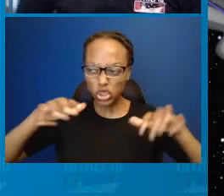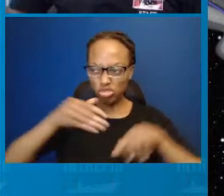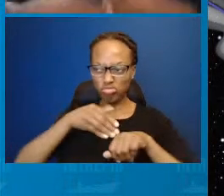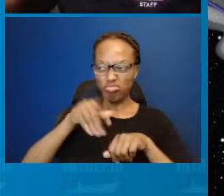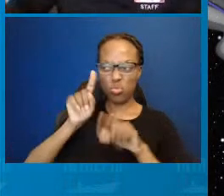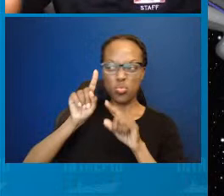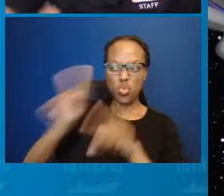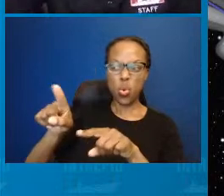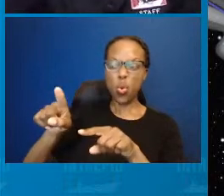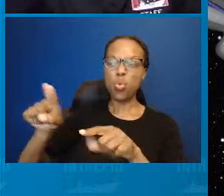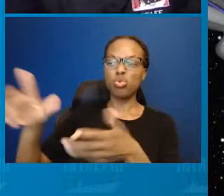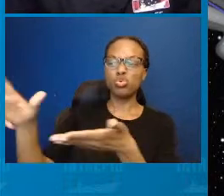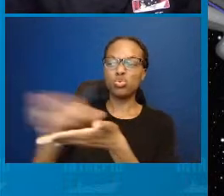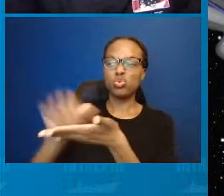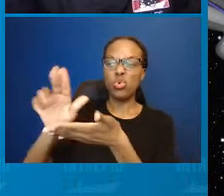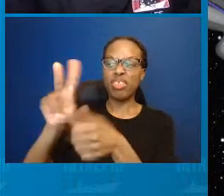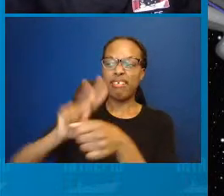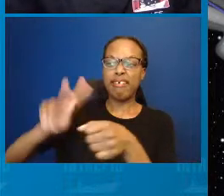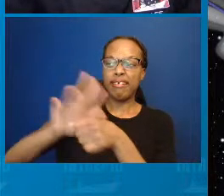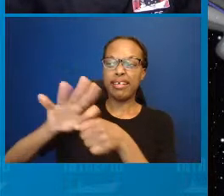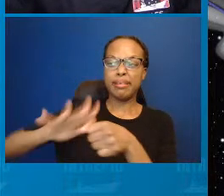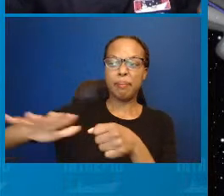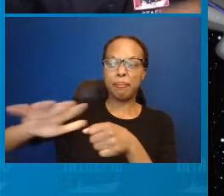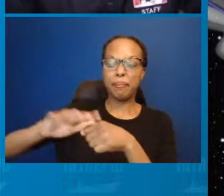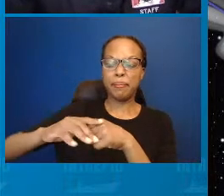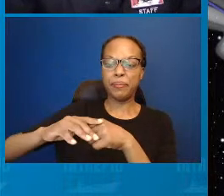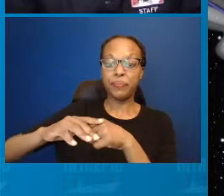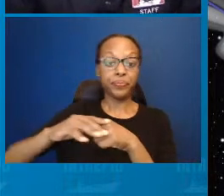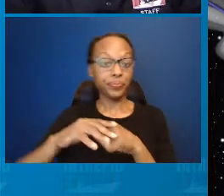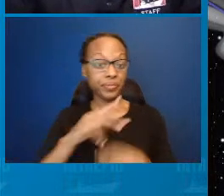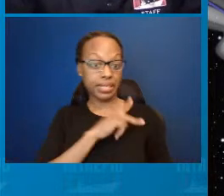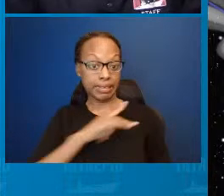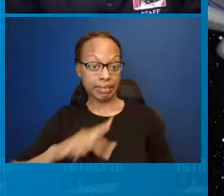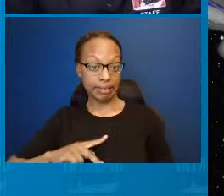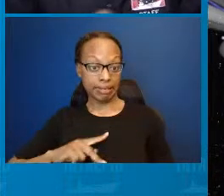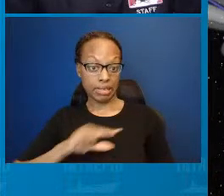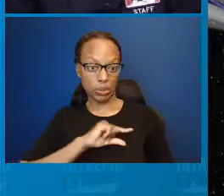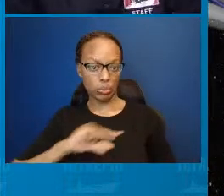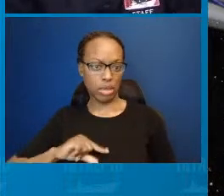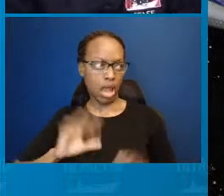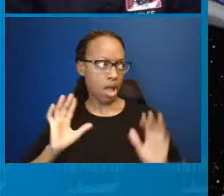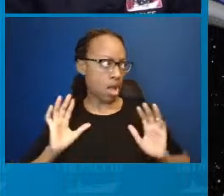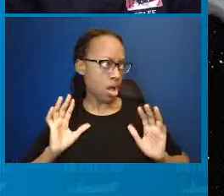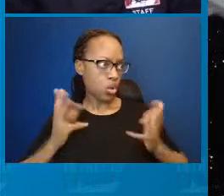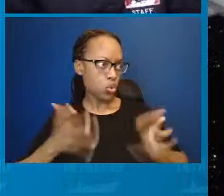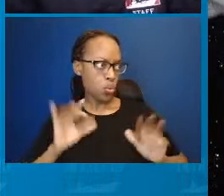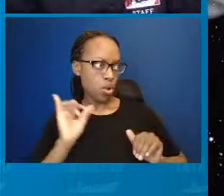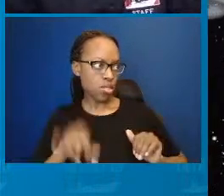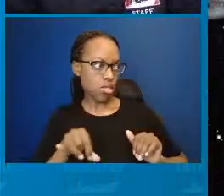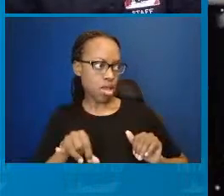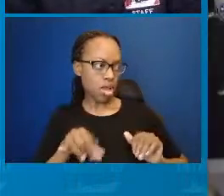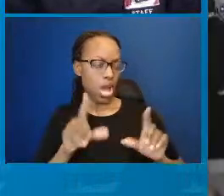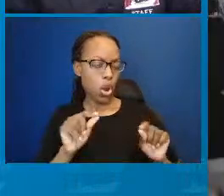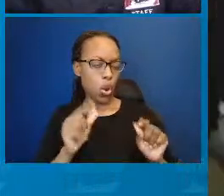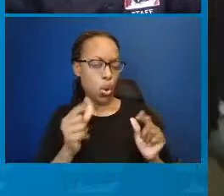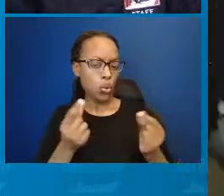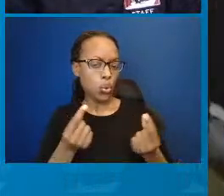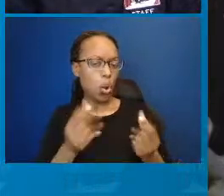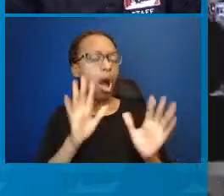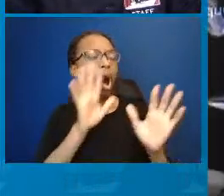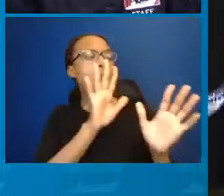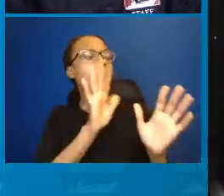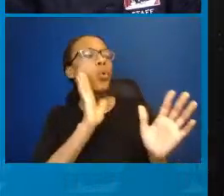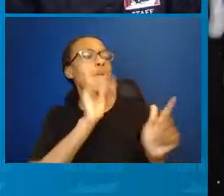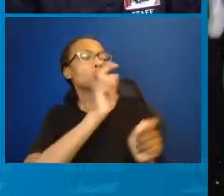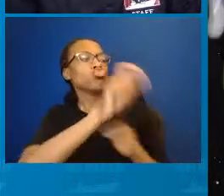right? Now, King Cepheus and Queen Cassiopeia did not want this. So what they decided to do was offer up a little bit of a trade.